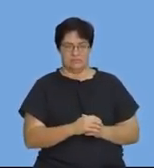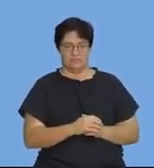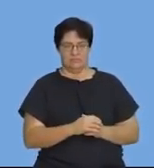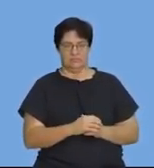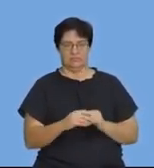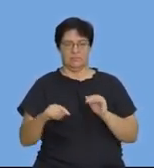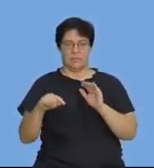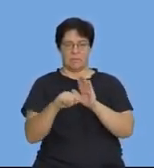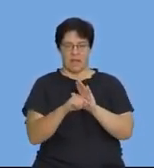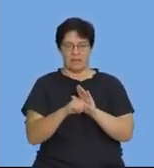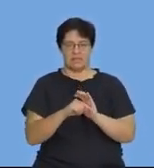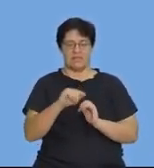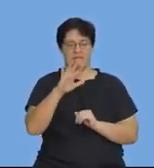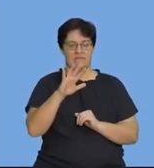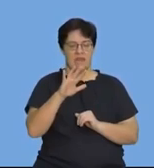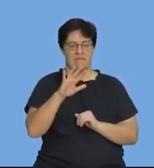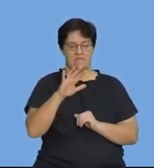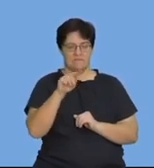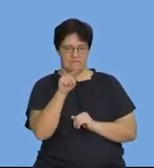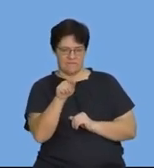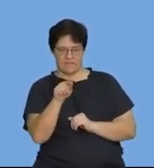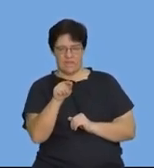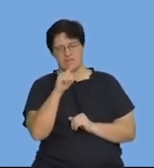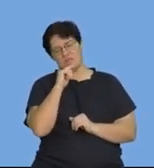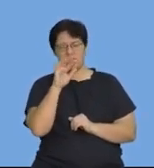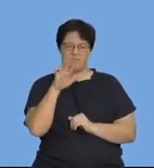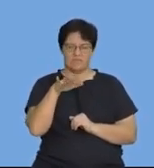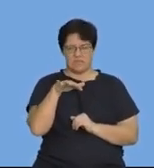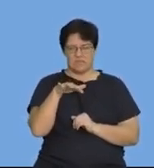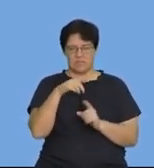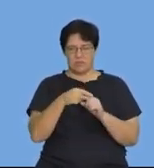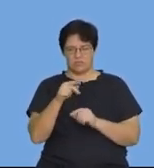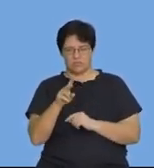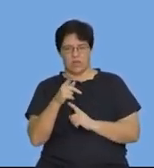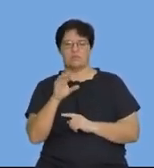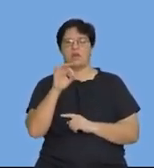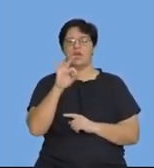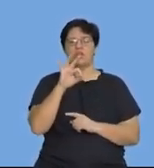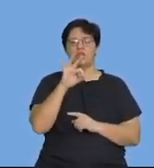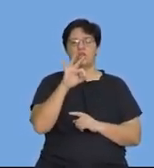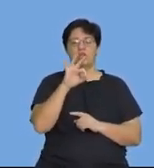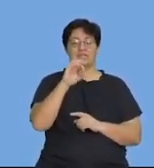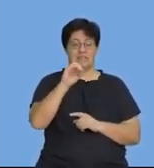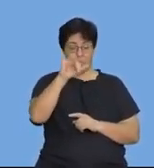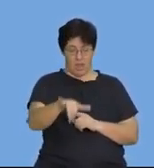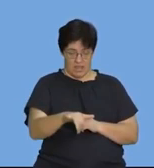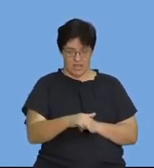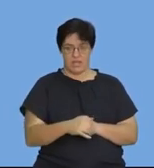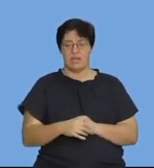Minus 5 times that is 15 by 2, it becomes 30y, and then